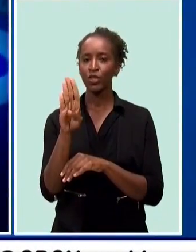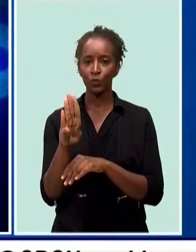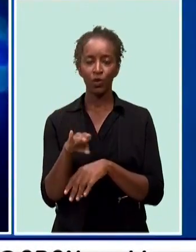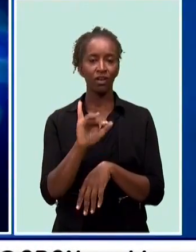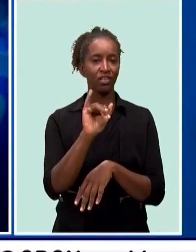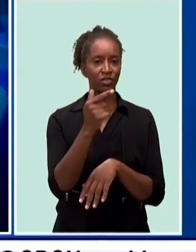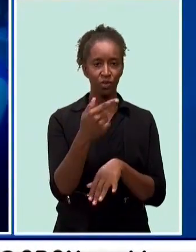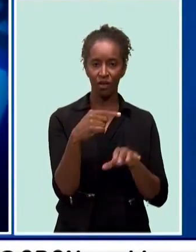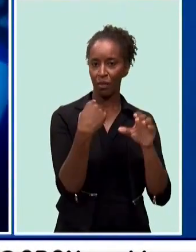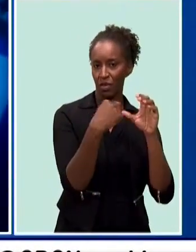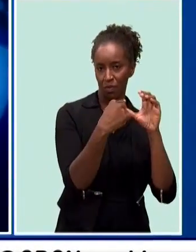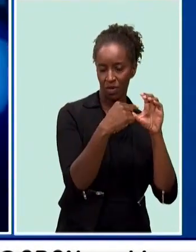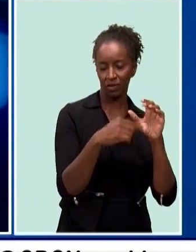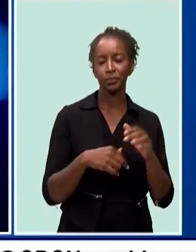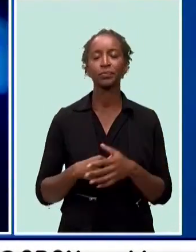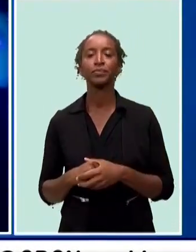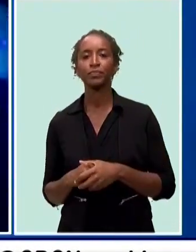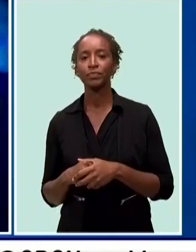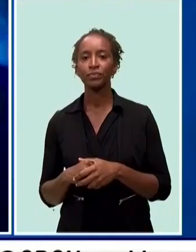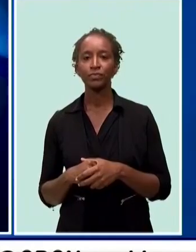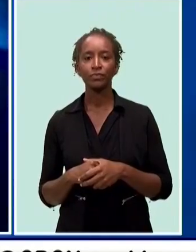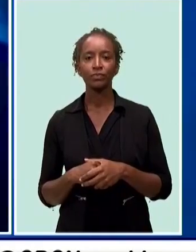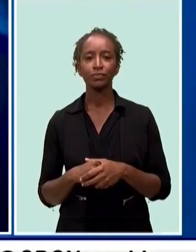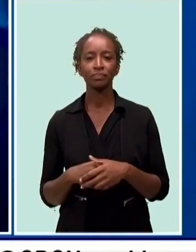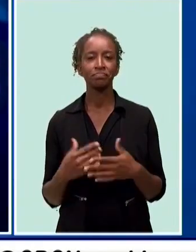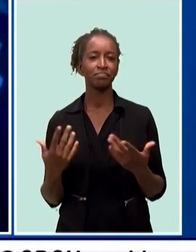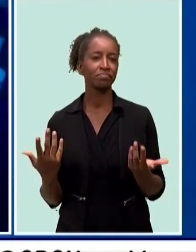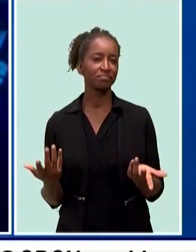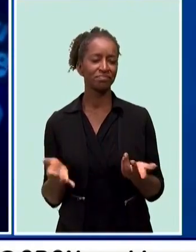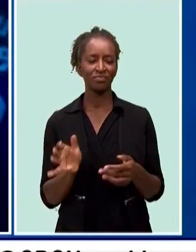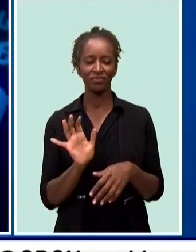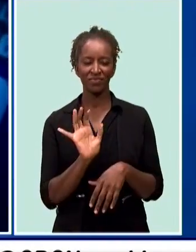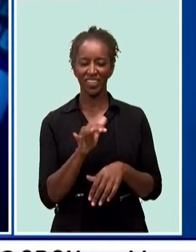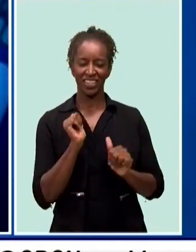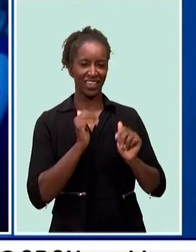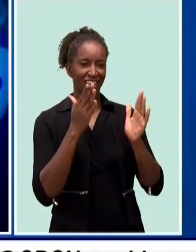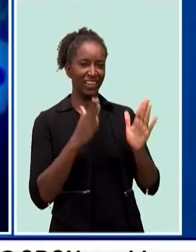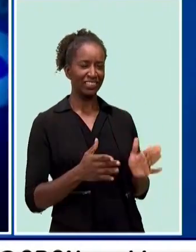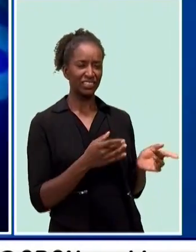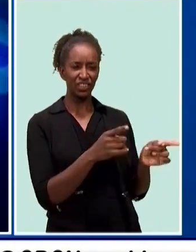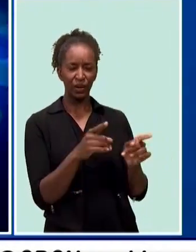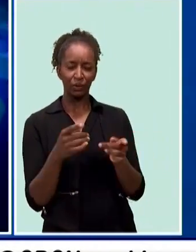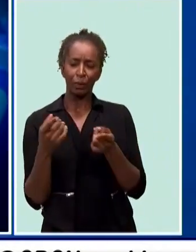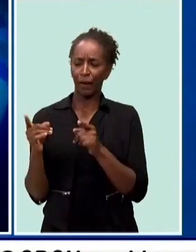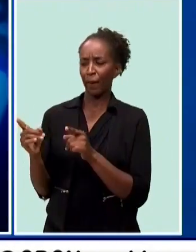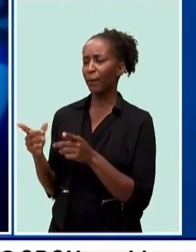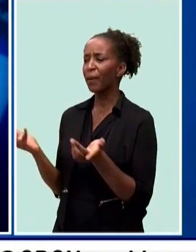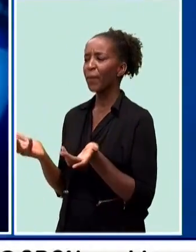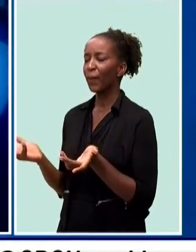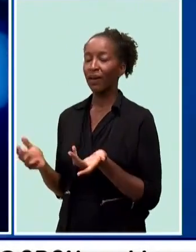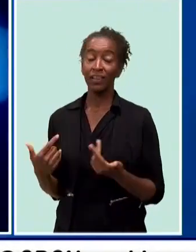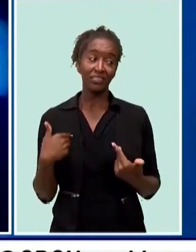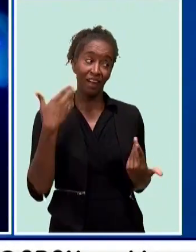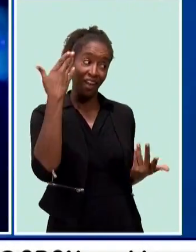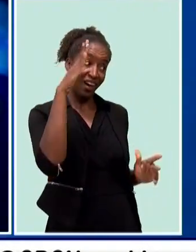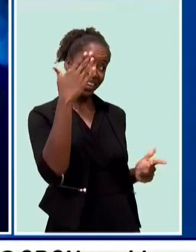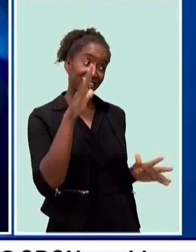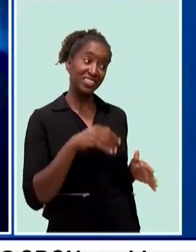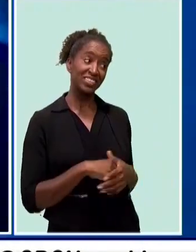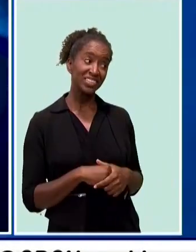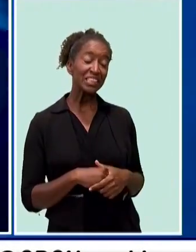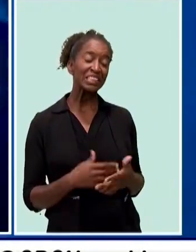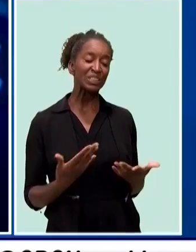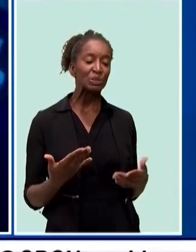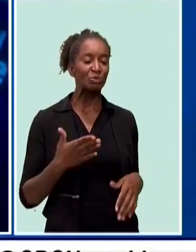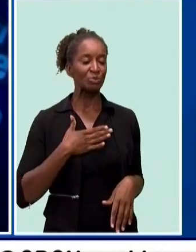Lisa, you know that the streets are always buzzing. What do you think really happened in that Jussie Smollett case? I don't know. I really don't know. But I'm kind of glad the